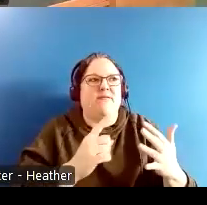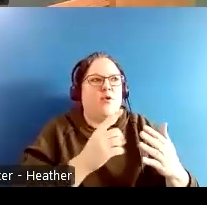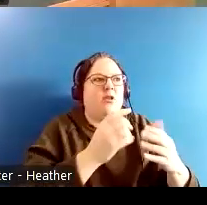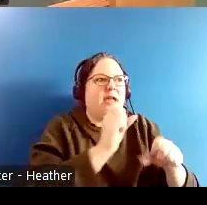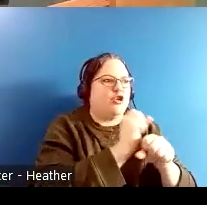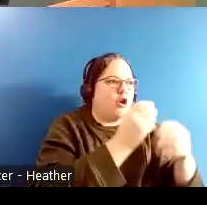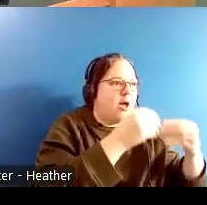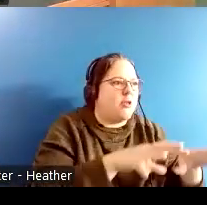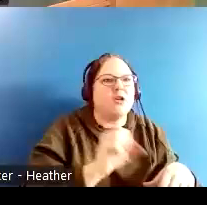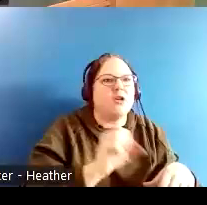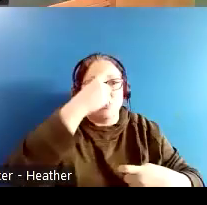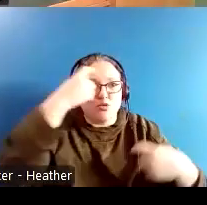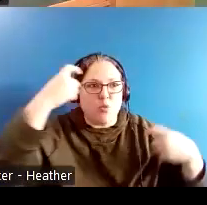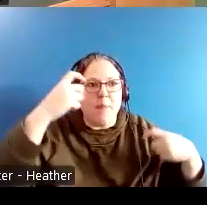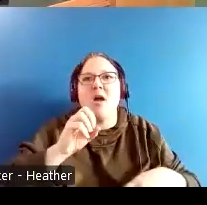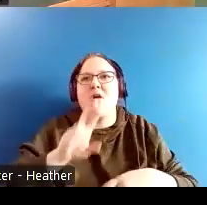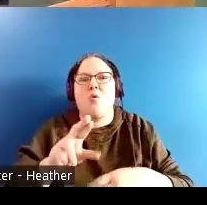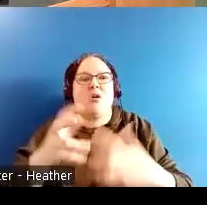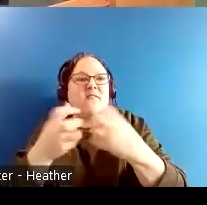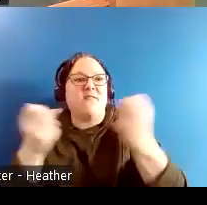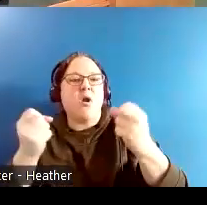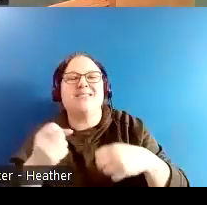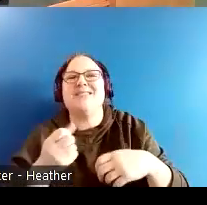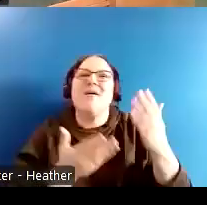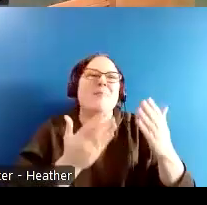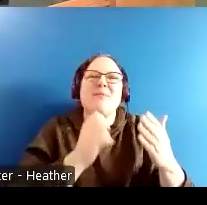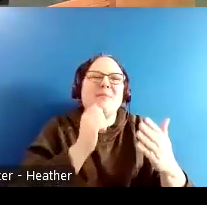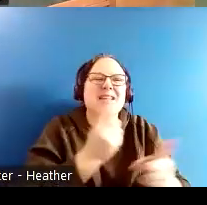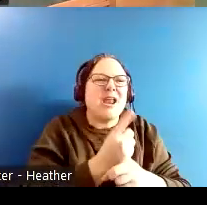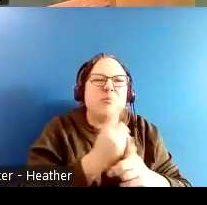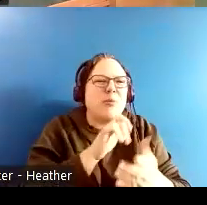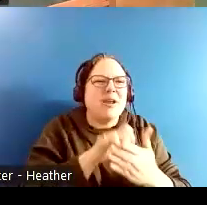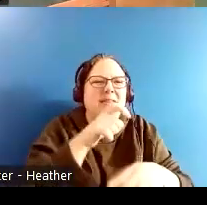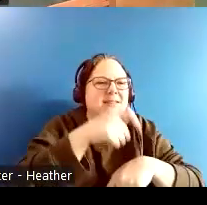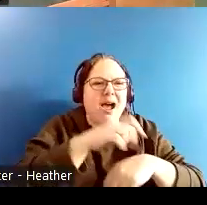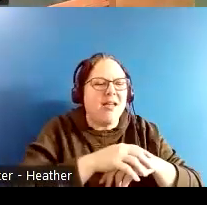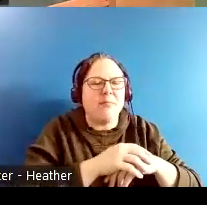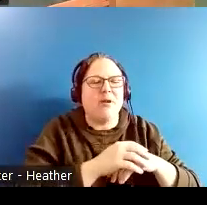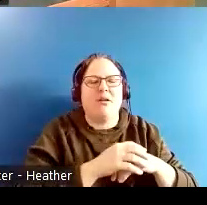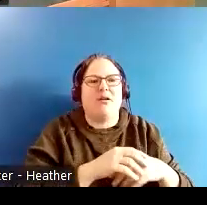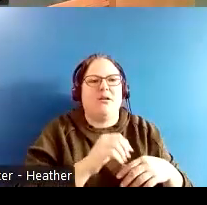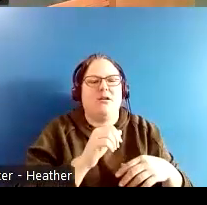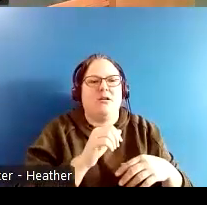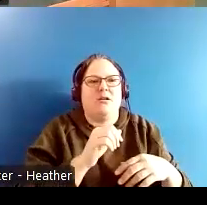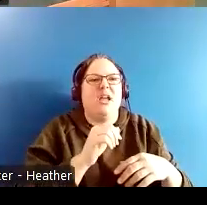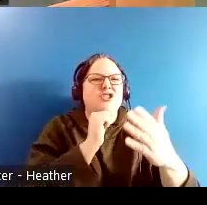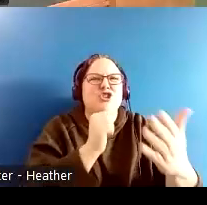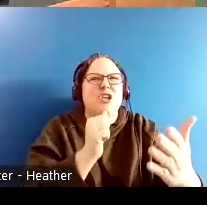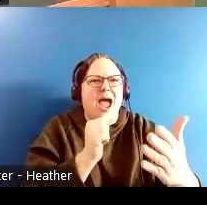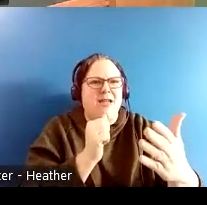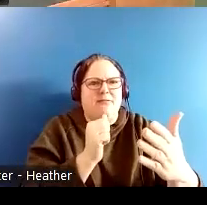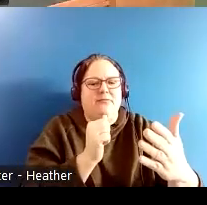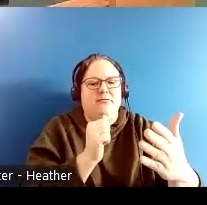or trauma. These programs may not be appropriate for use, and they should also be used not by just, buying it on